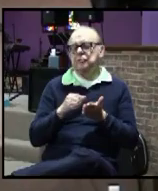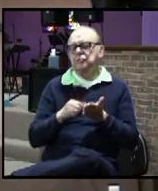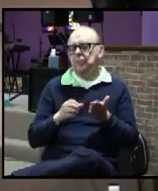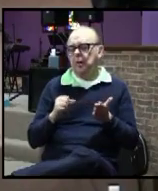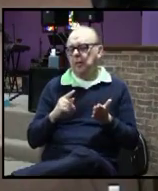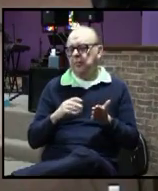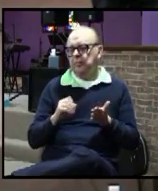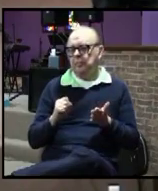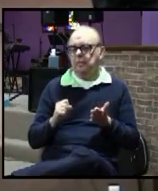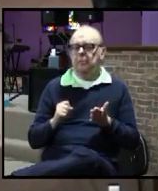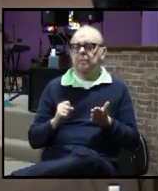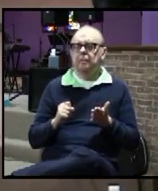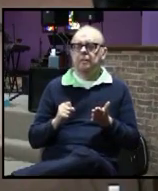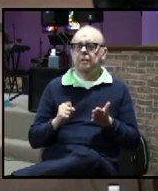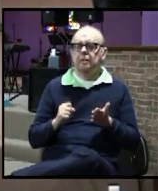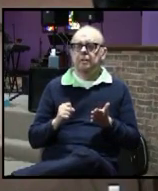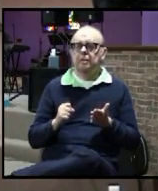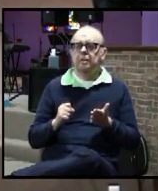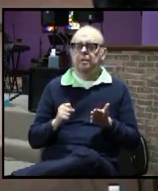scars.